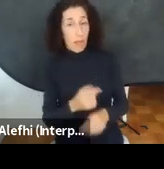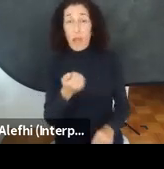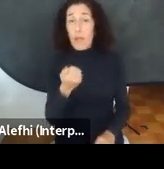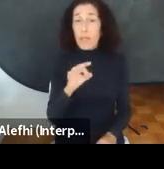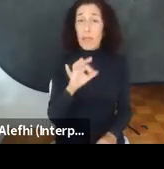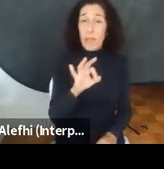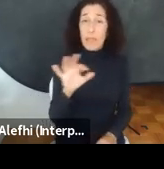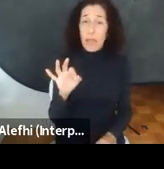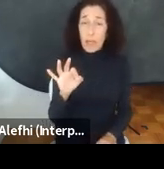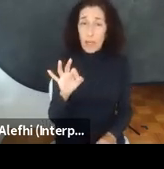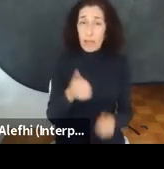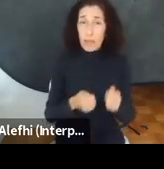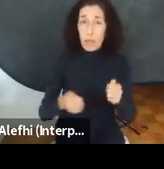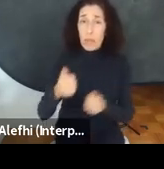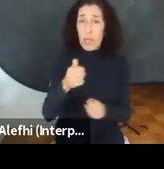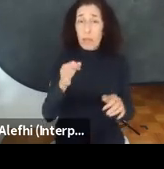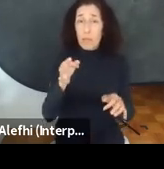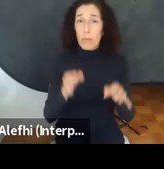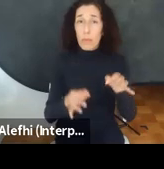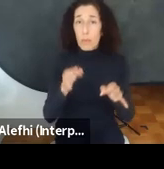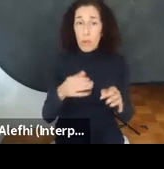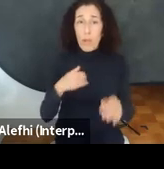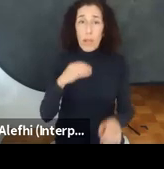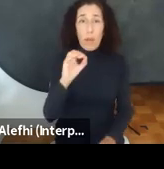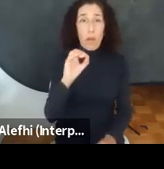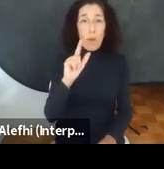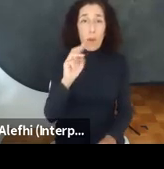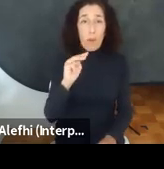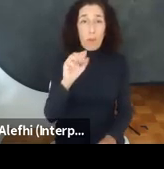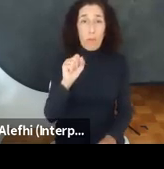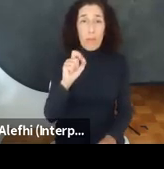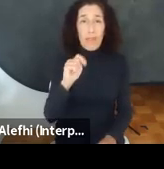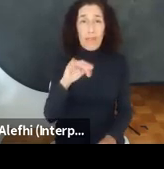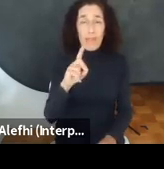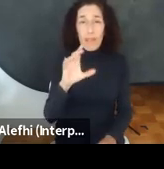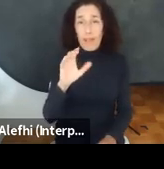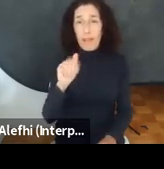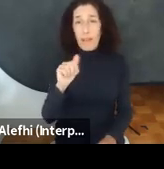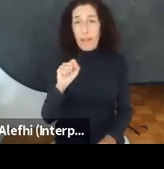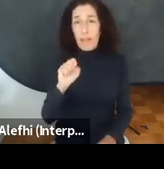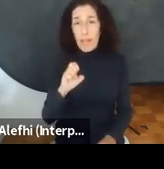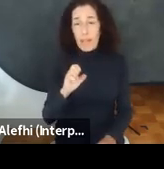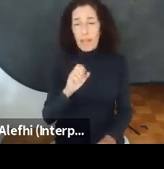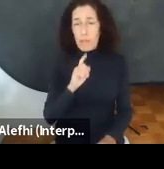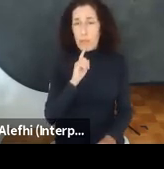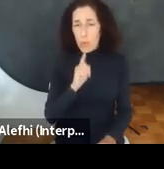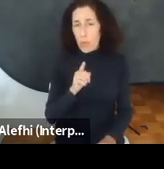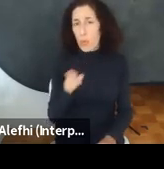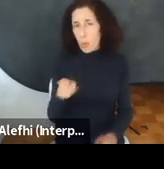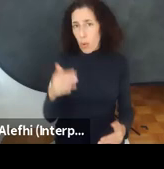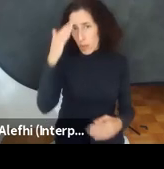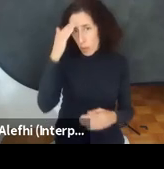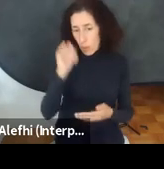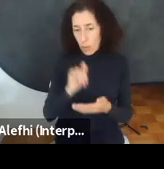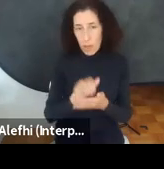1999, the Supreme Court decided a case called the Olmstead case. And you probably know about that case. And that's a case that many